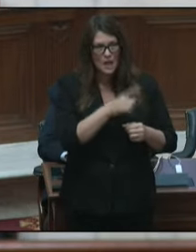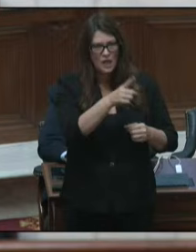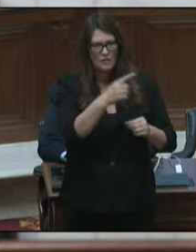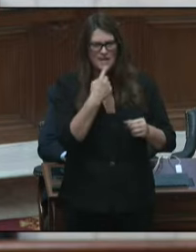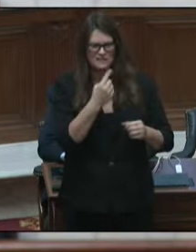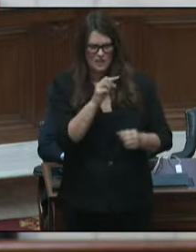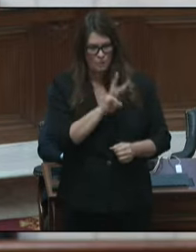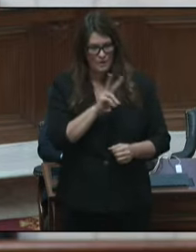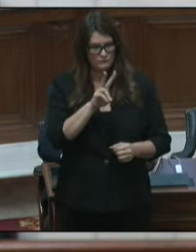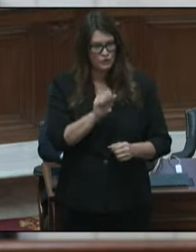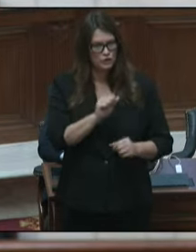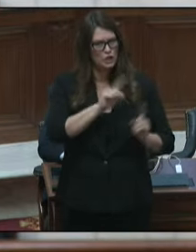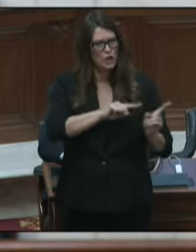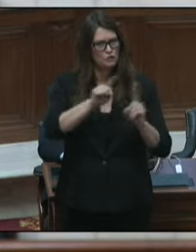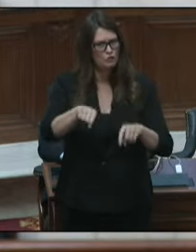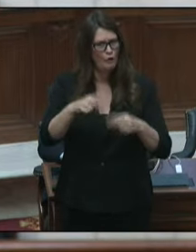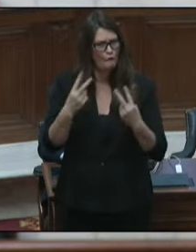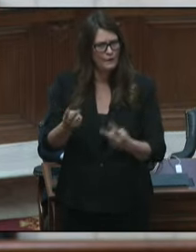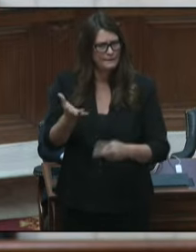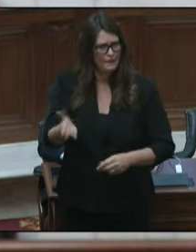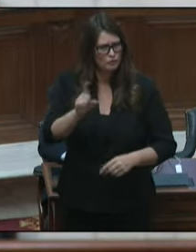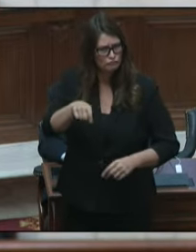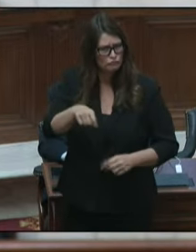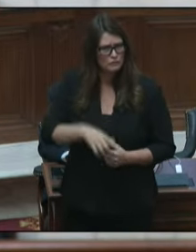West Virginia is the place you ought to go.